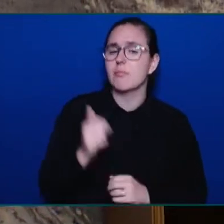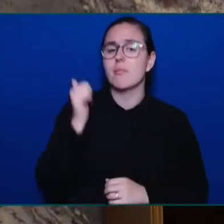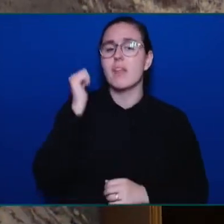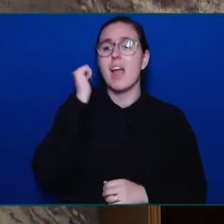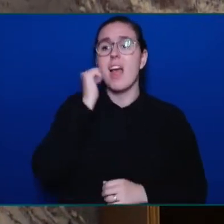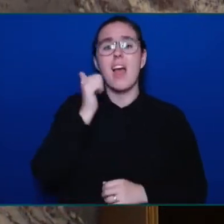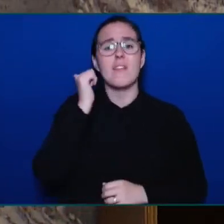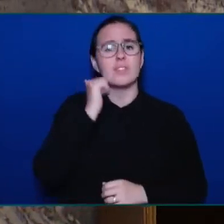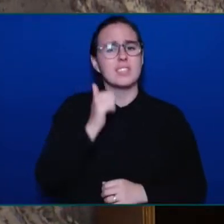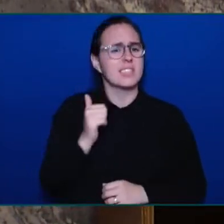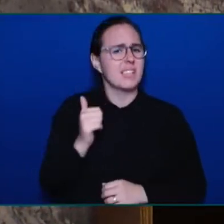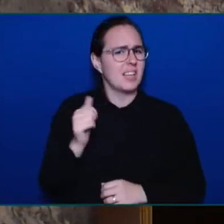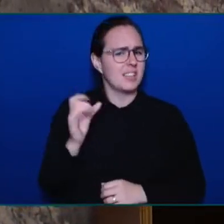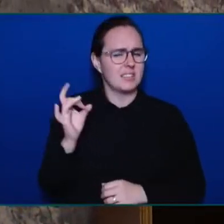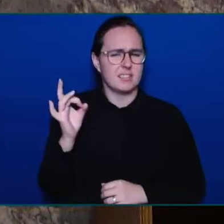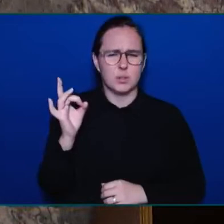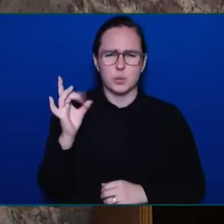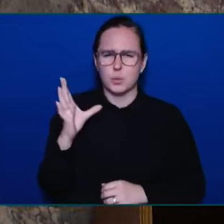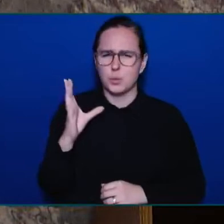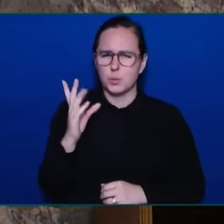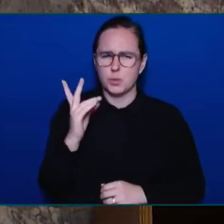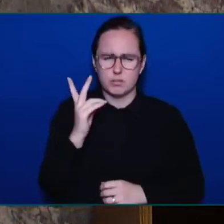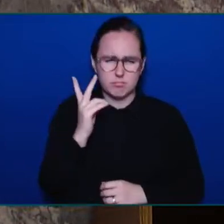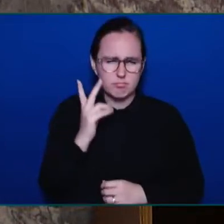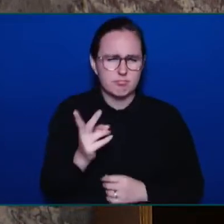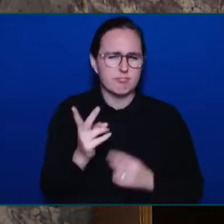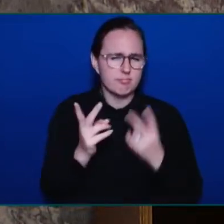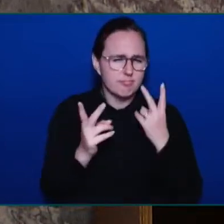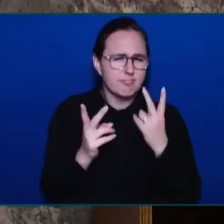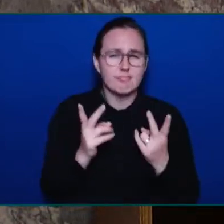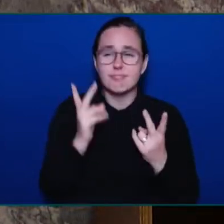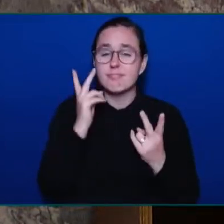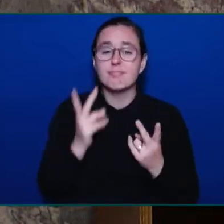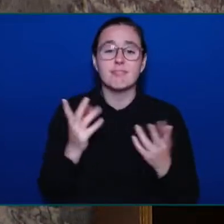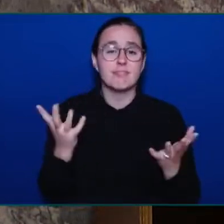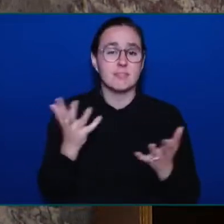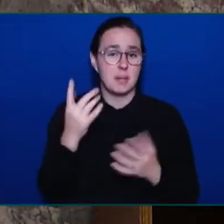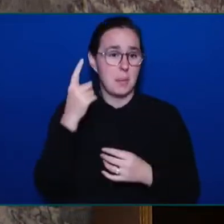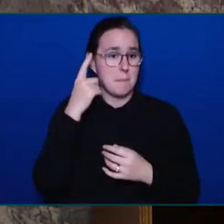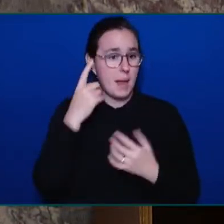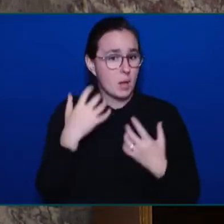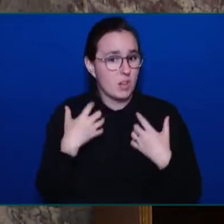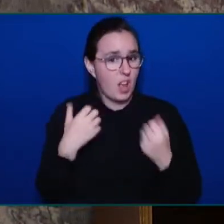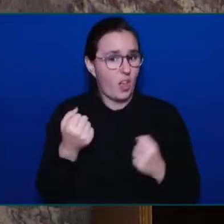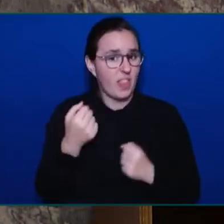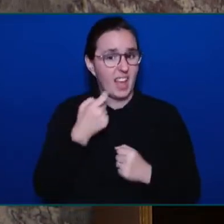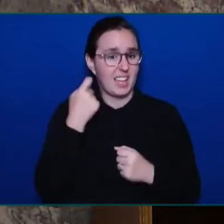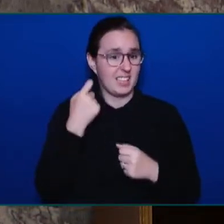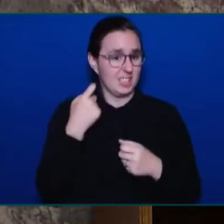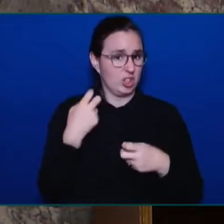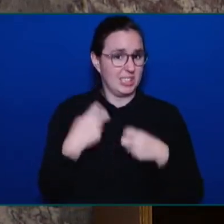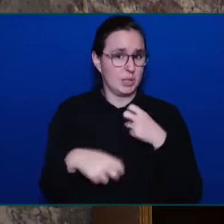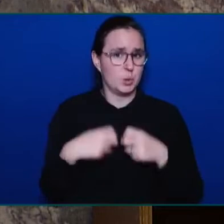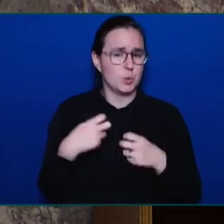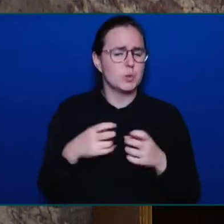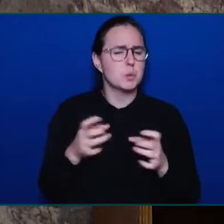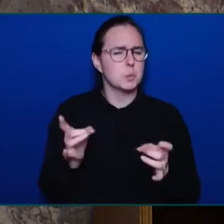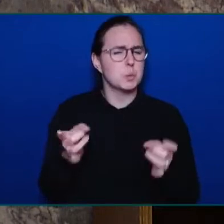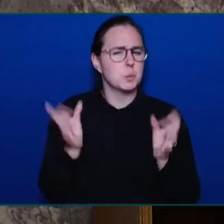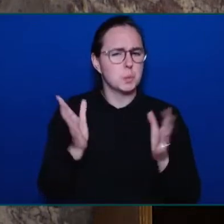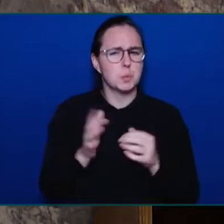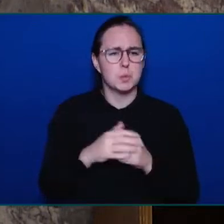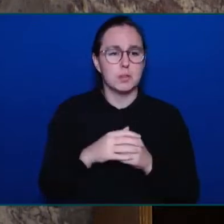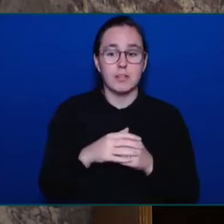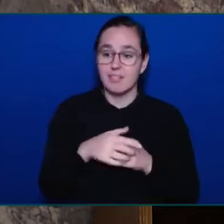addiction issues not receiving the help that they desperately need. The Riverview lands have long been recognized as a